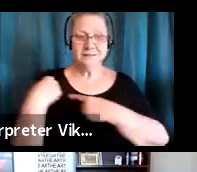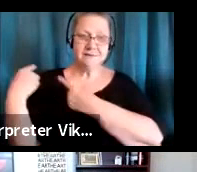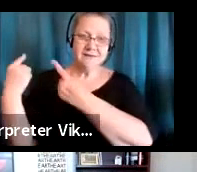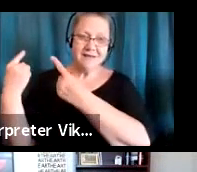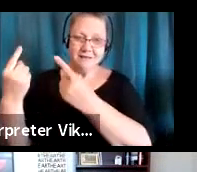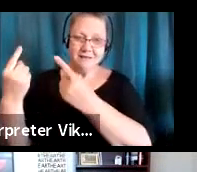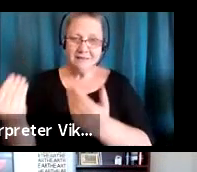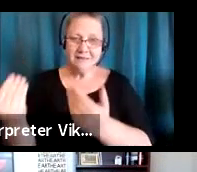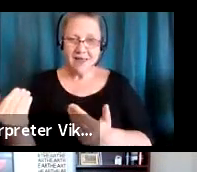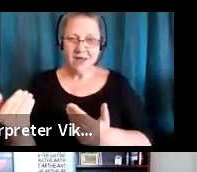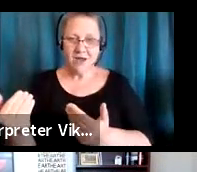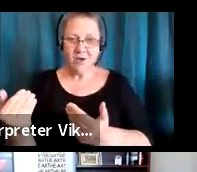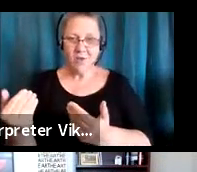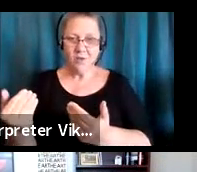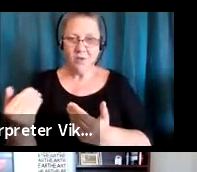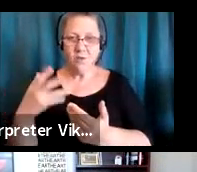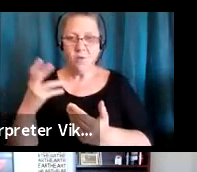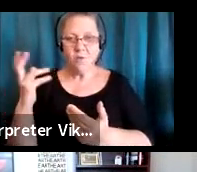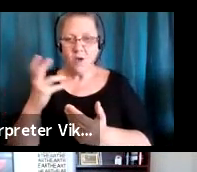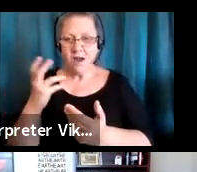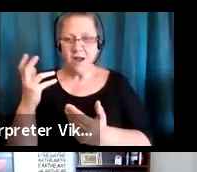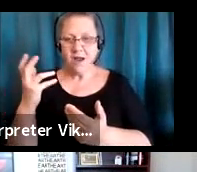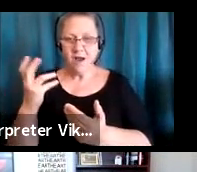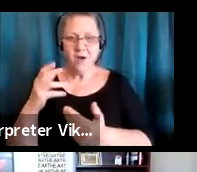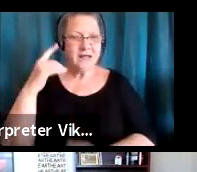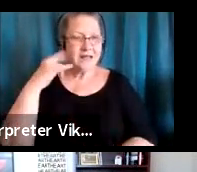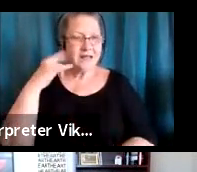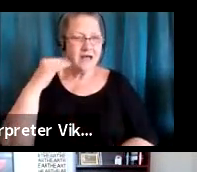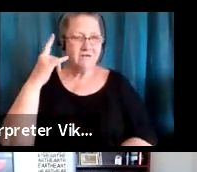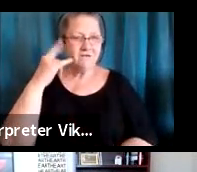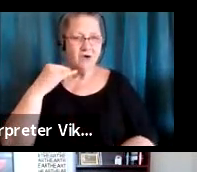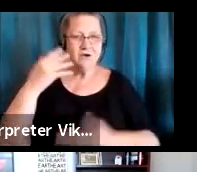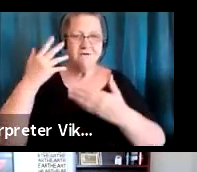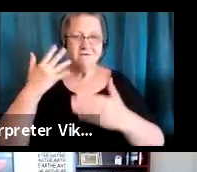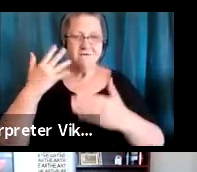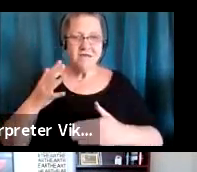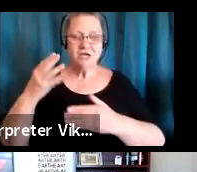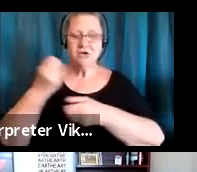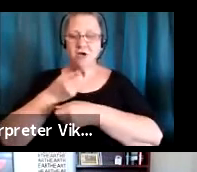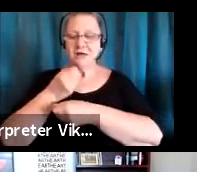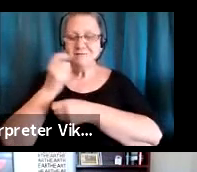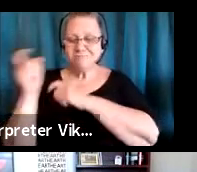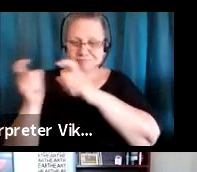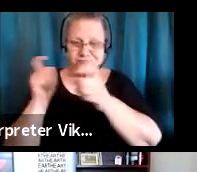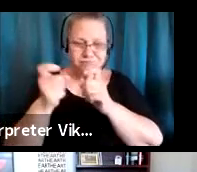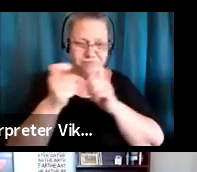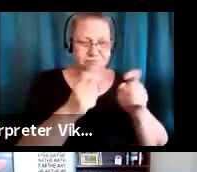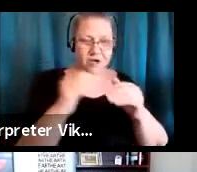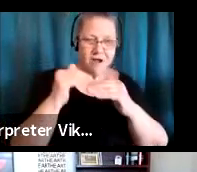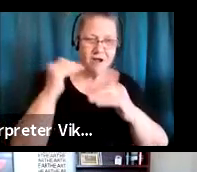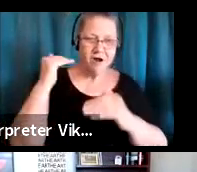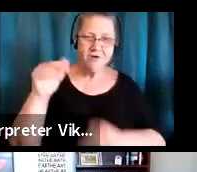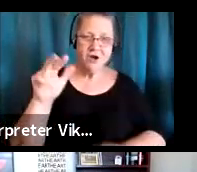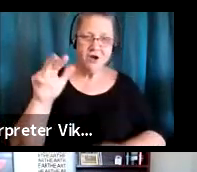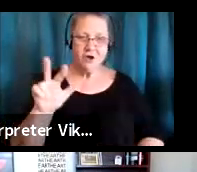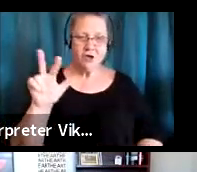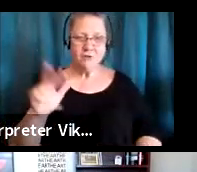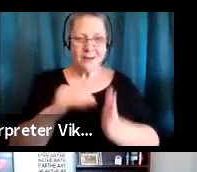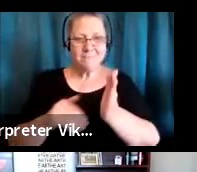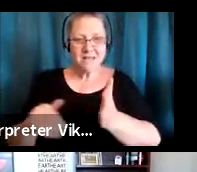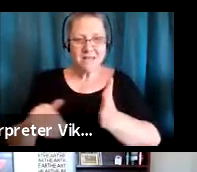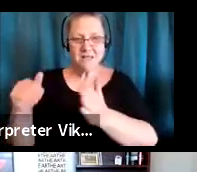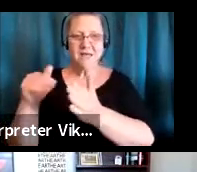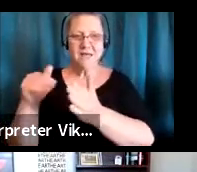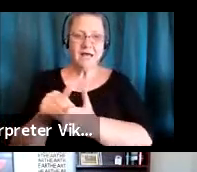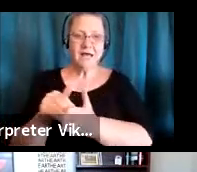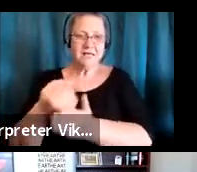has administered more than 33 million doses of vaccine is